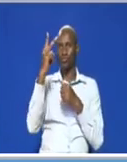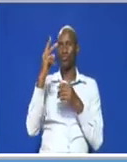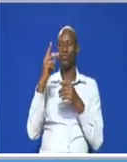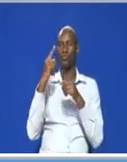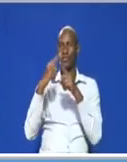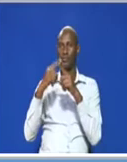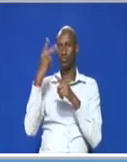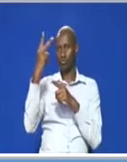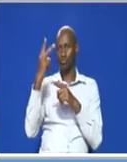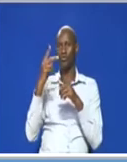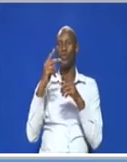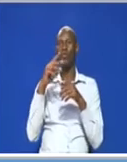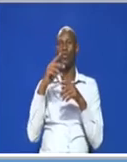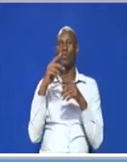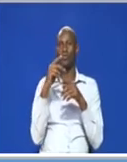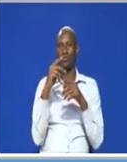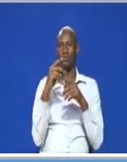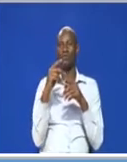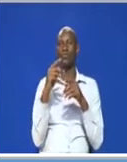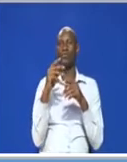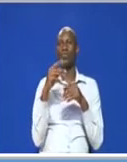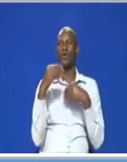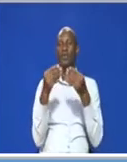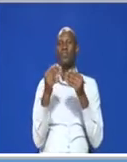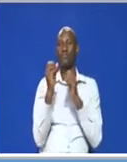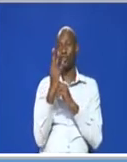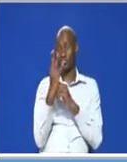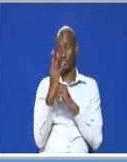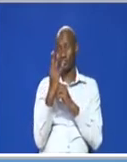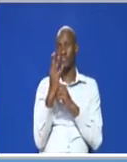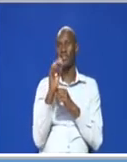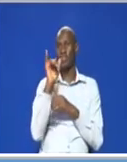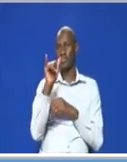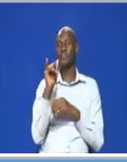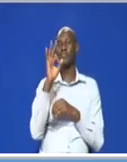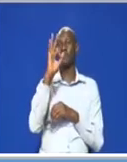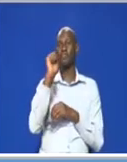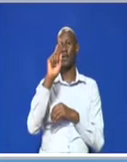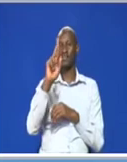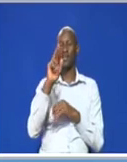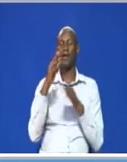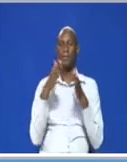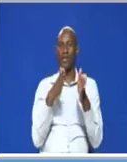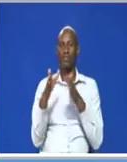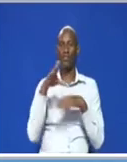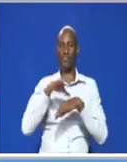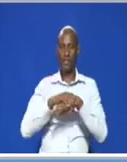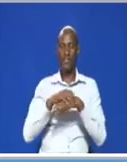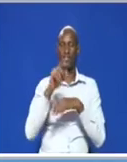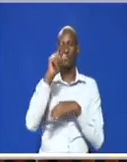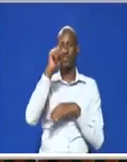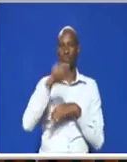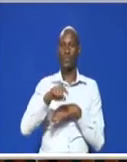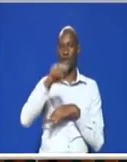you 2 times 7, and that will give you 14. That is the factor method of finding the square